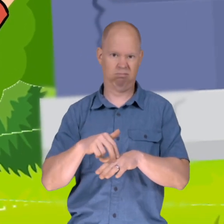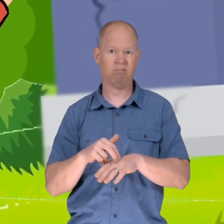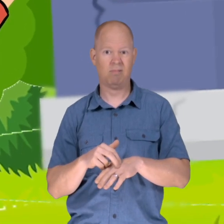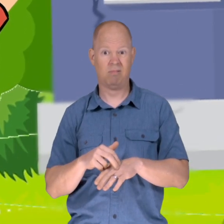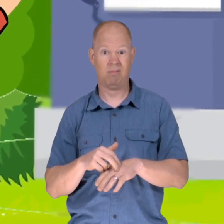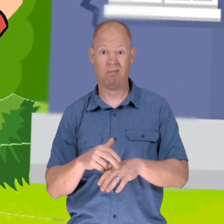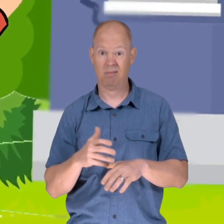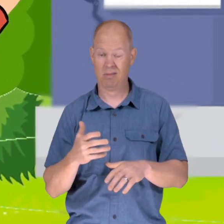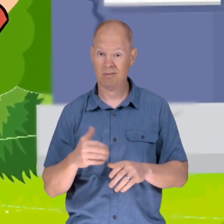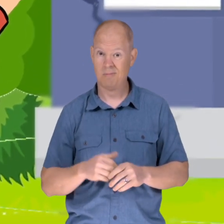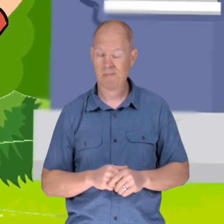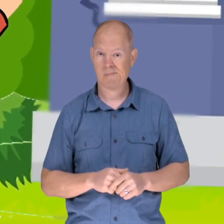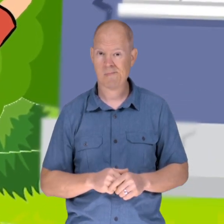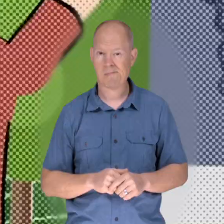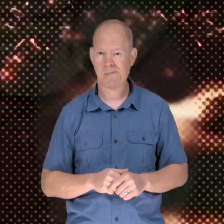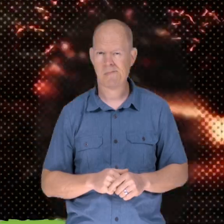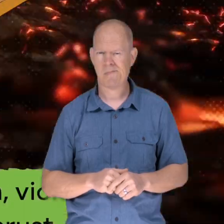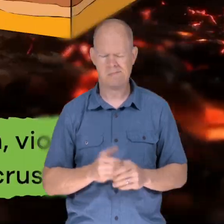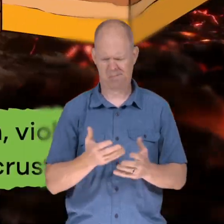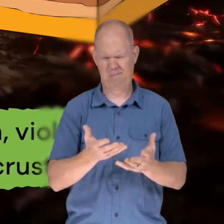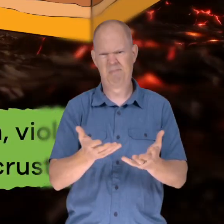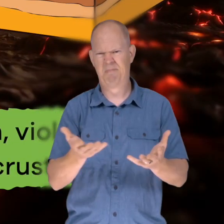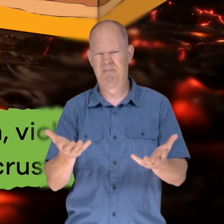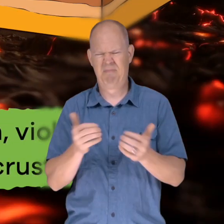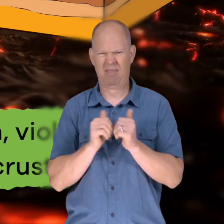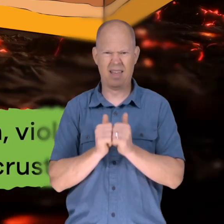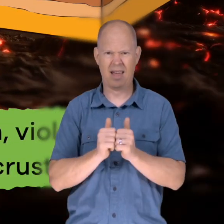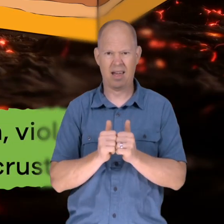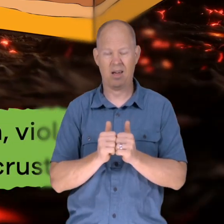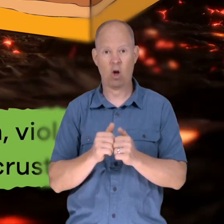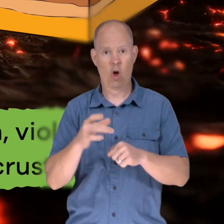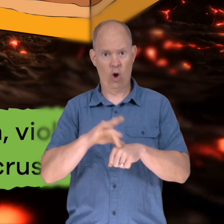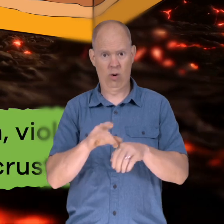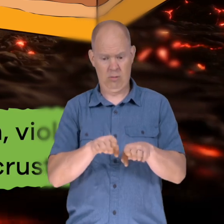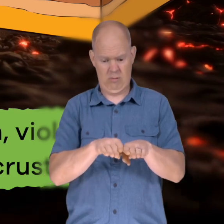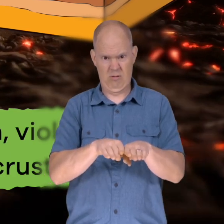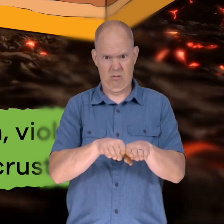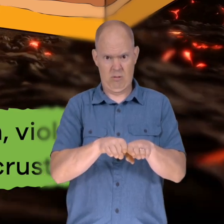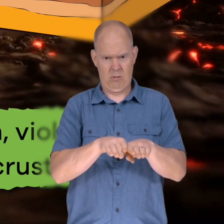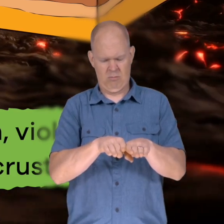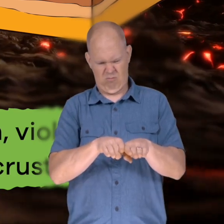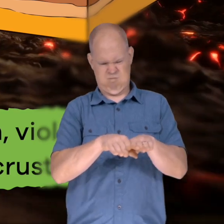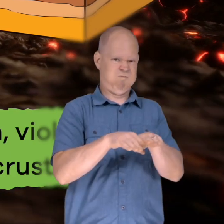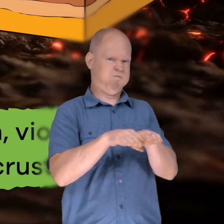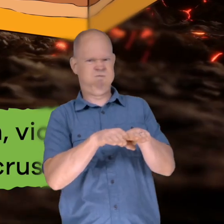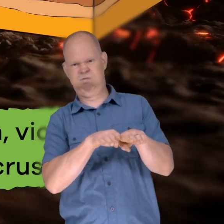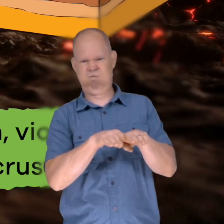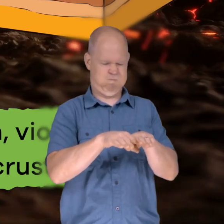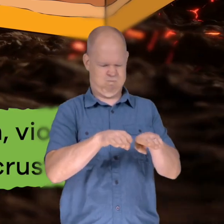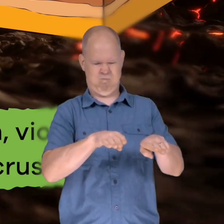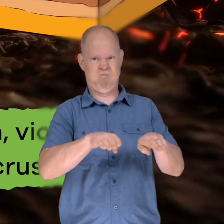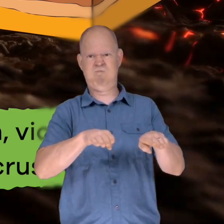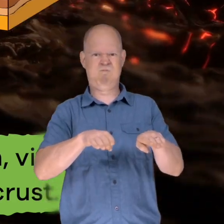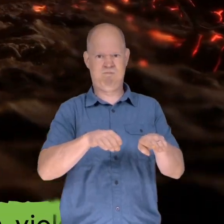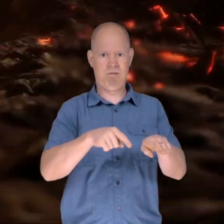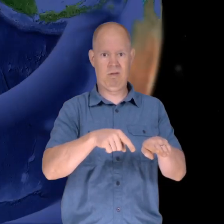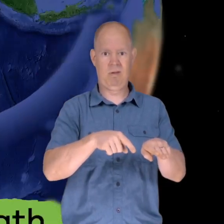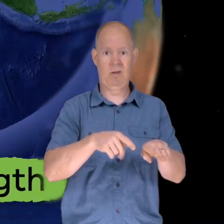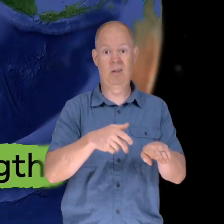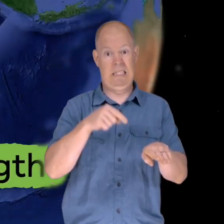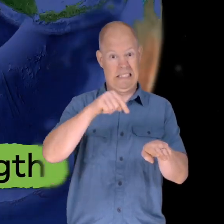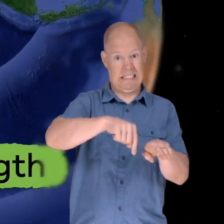which means shaking. They are caused by a sudden, violent movement of the earth's crust.